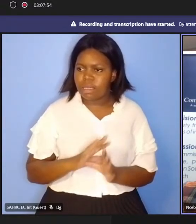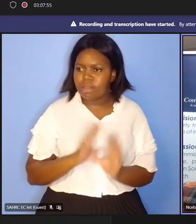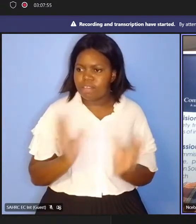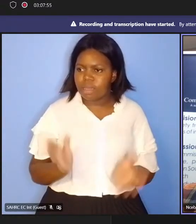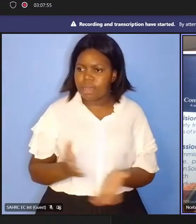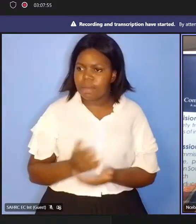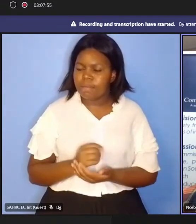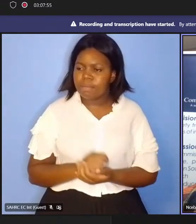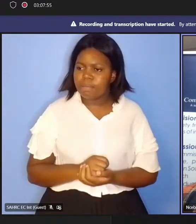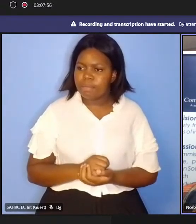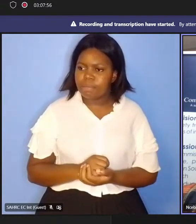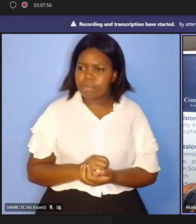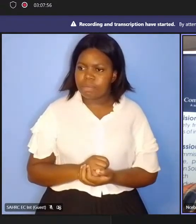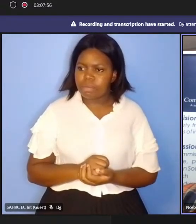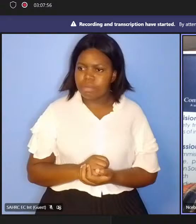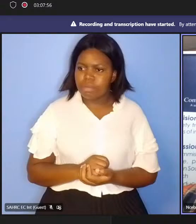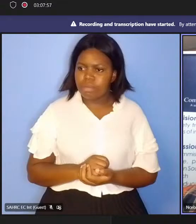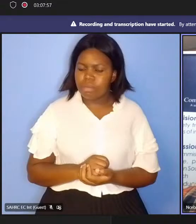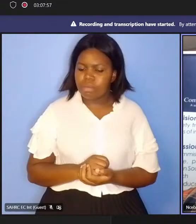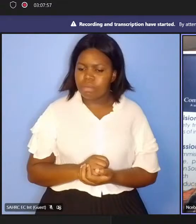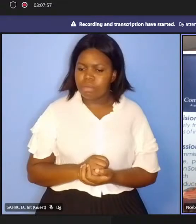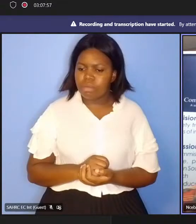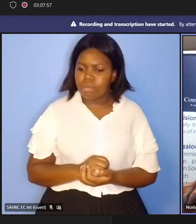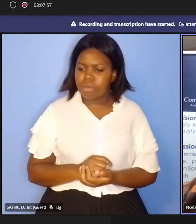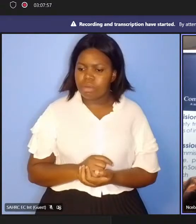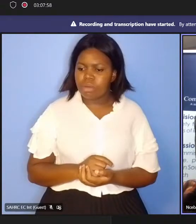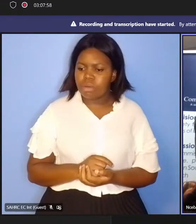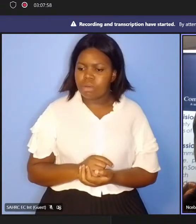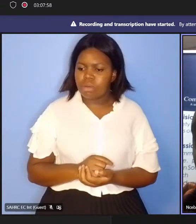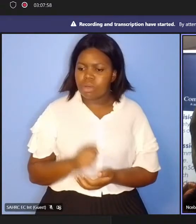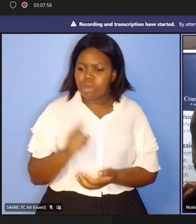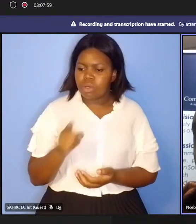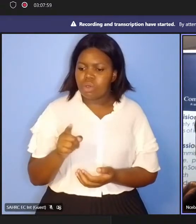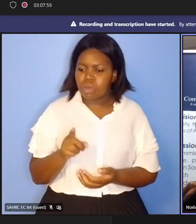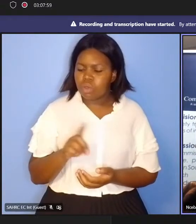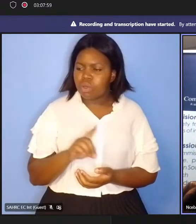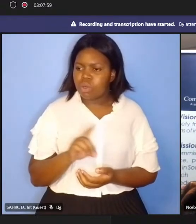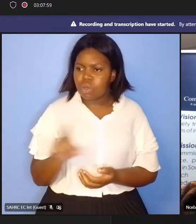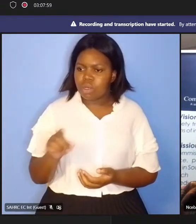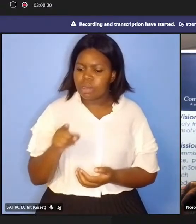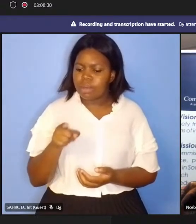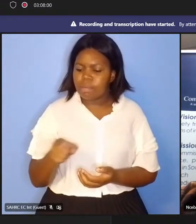legislation. It should not be only be applied to public schools only.